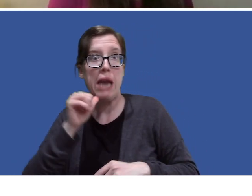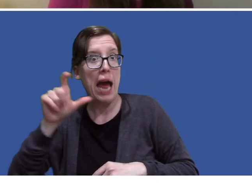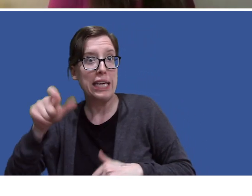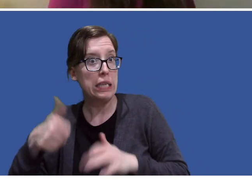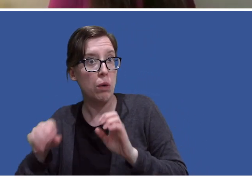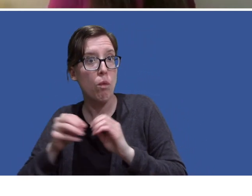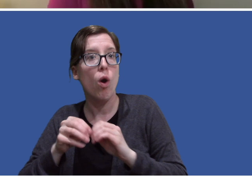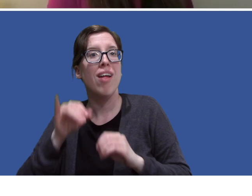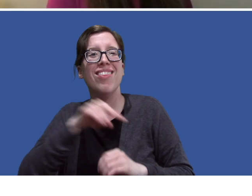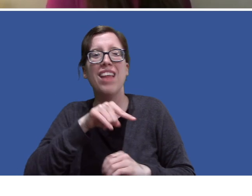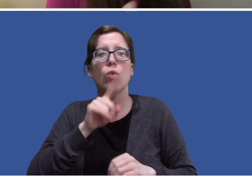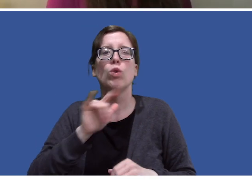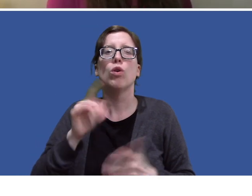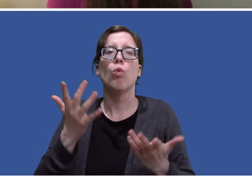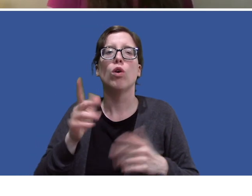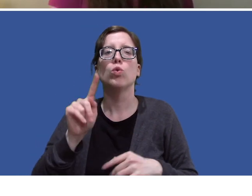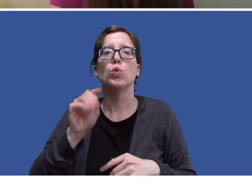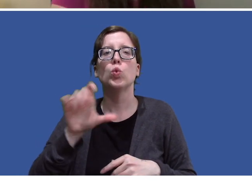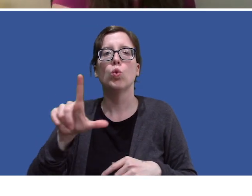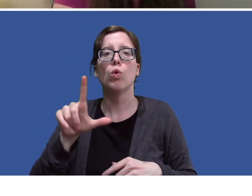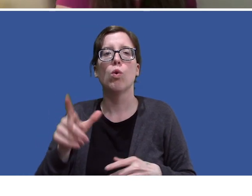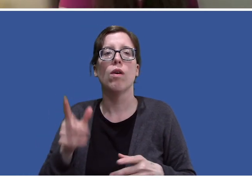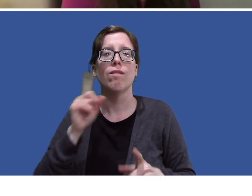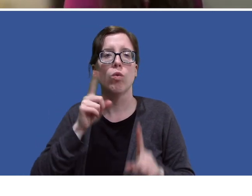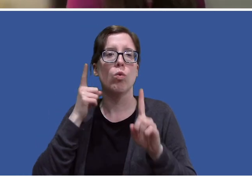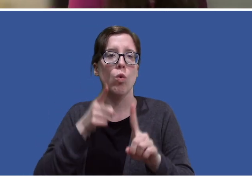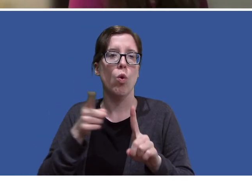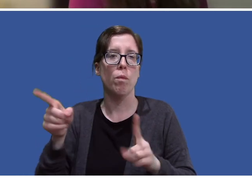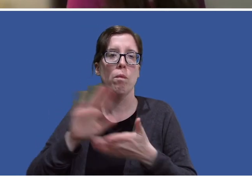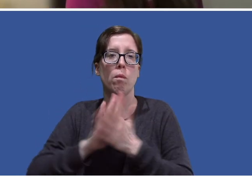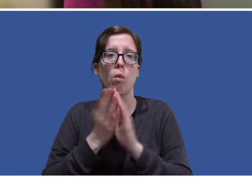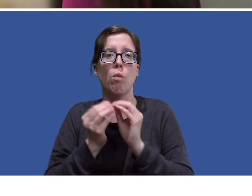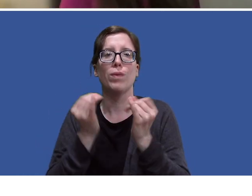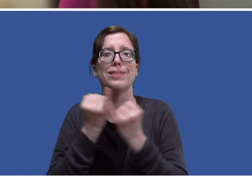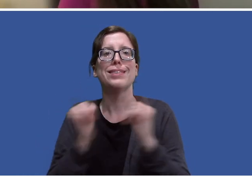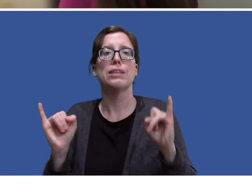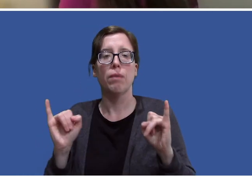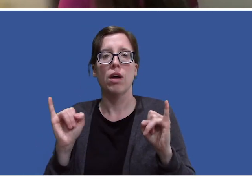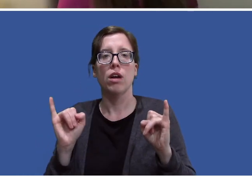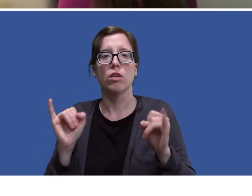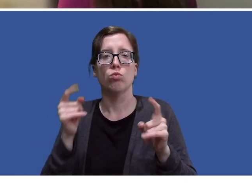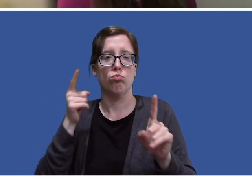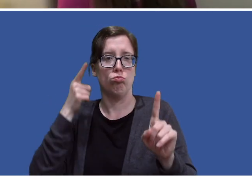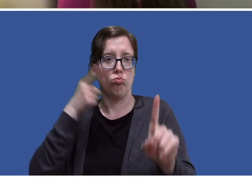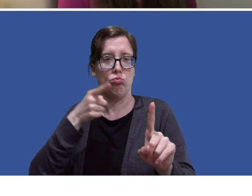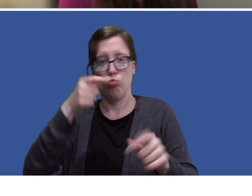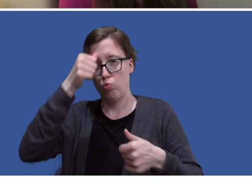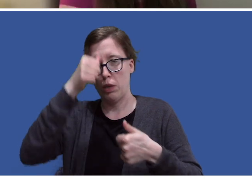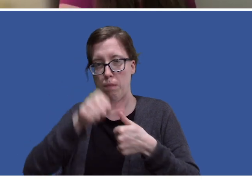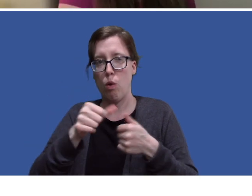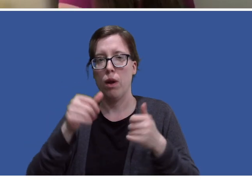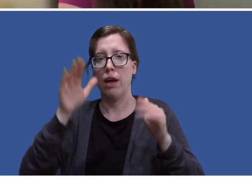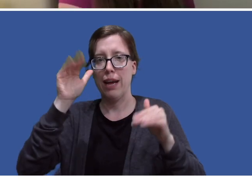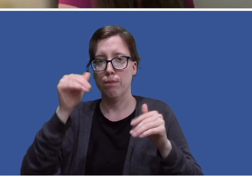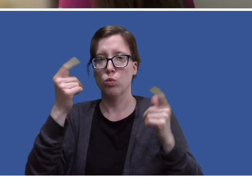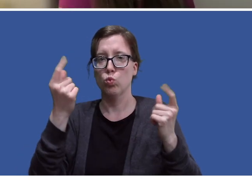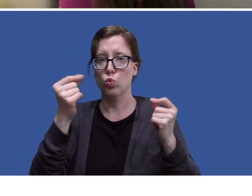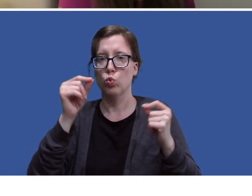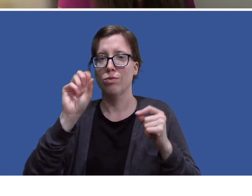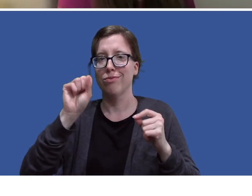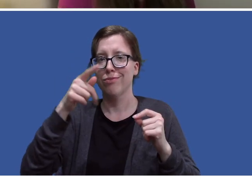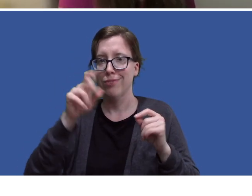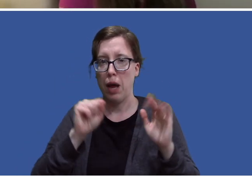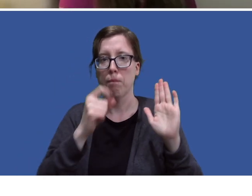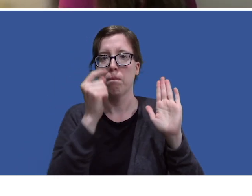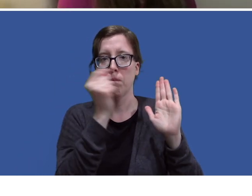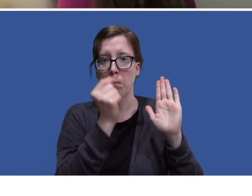independent in remembering all of those steps. Another piece that you can do is provide a schedule